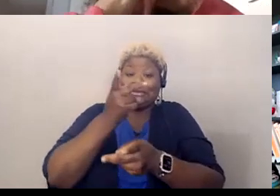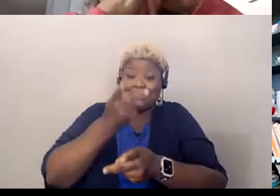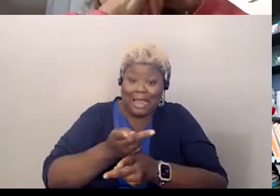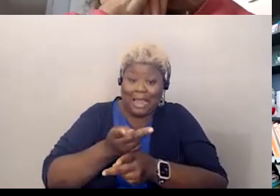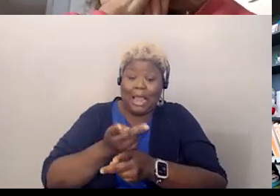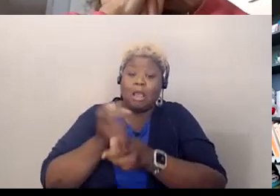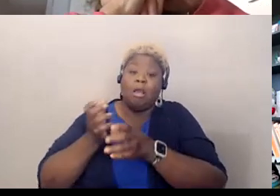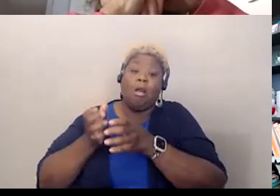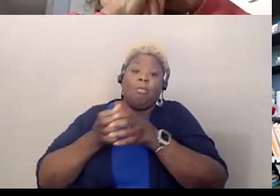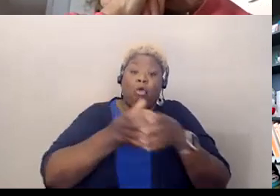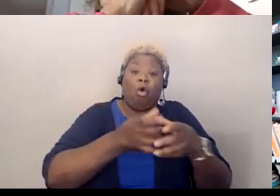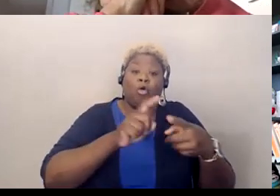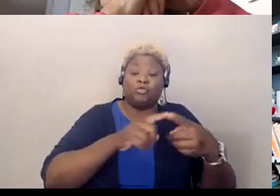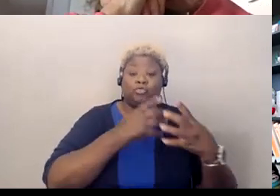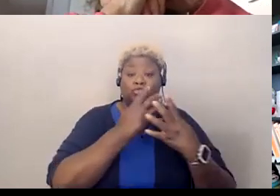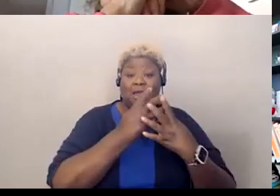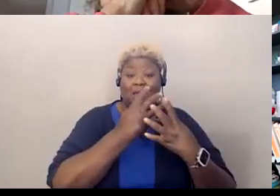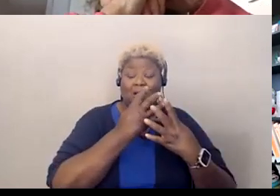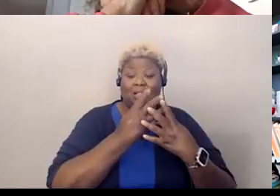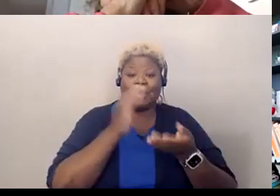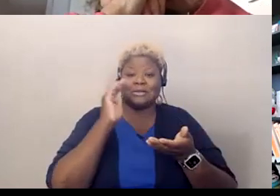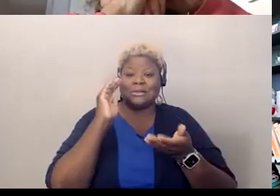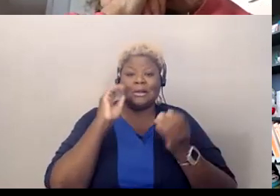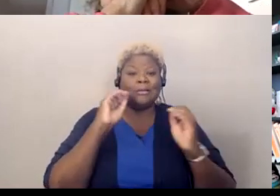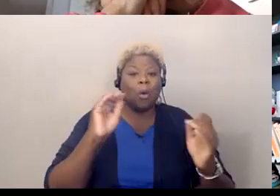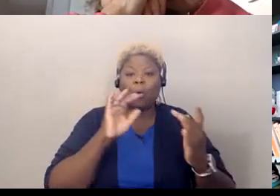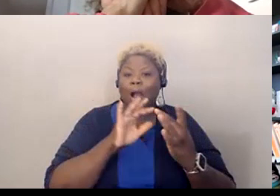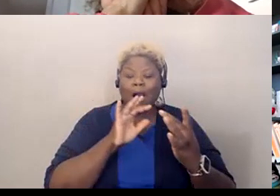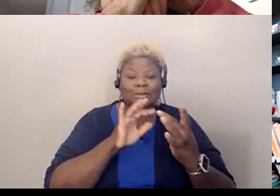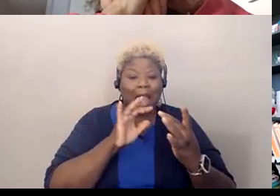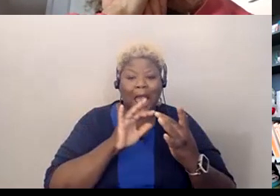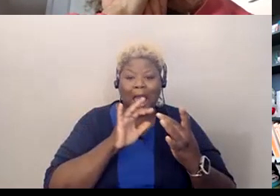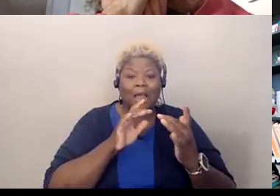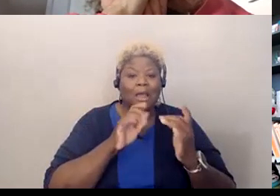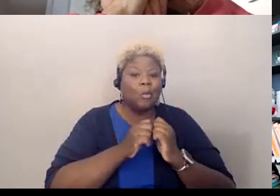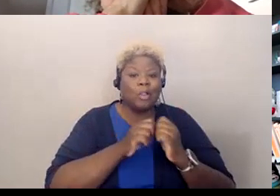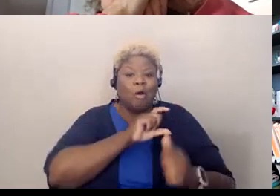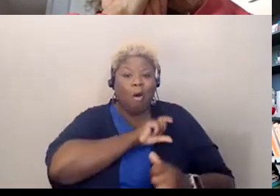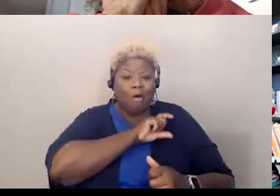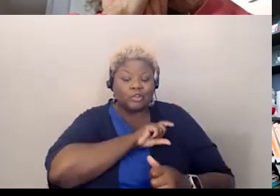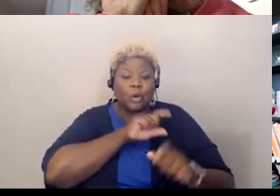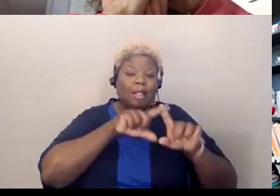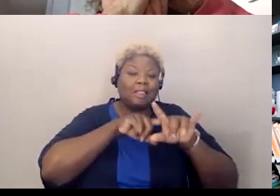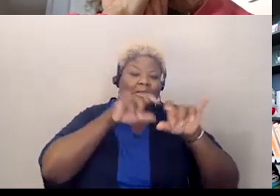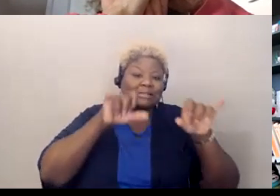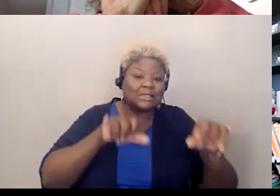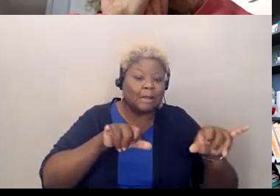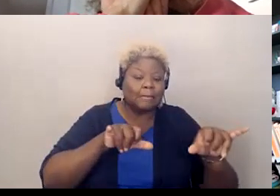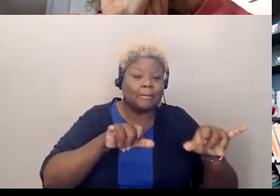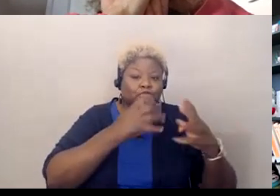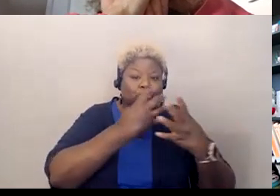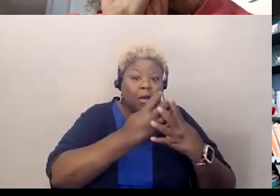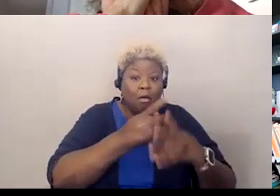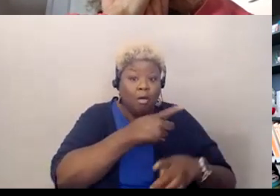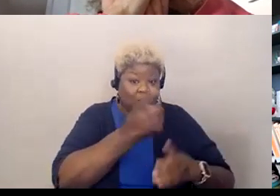the jail, there's very little contact between the officer and the jail system. The jail systems aren't always